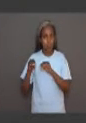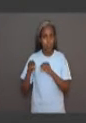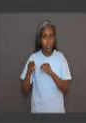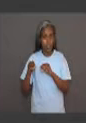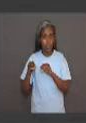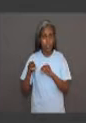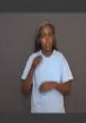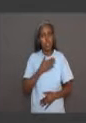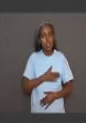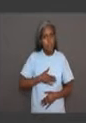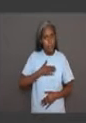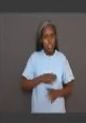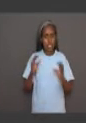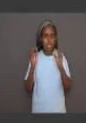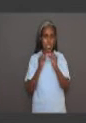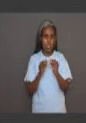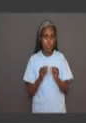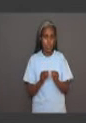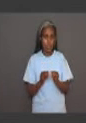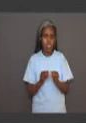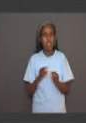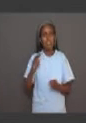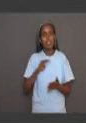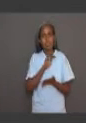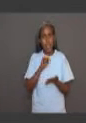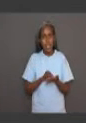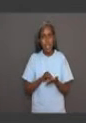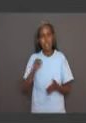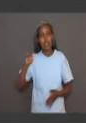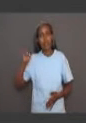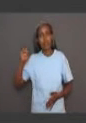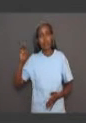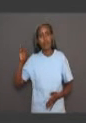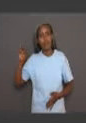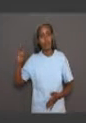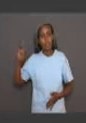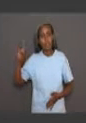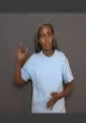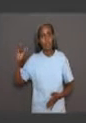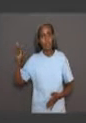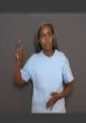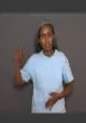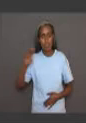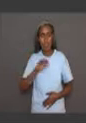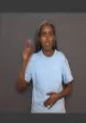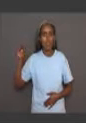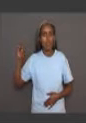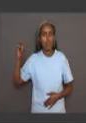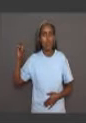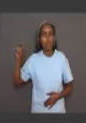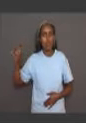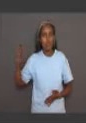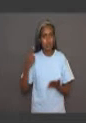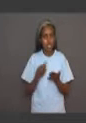Students, please calculate the mean, median, and mode for this data